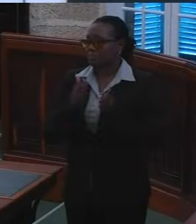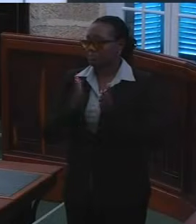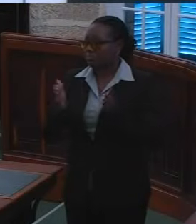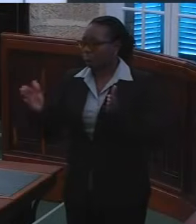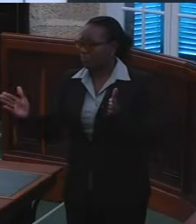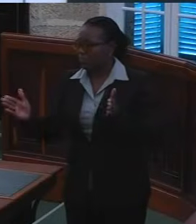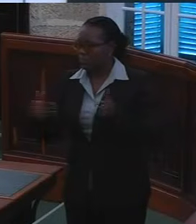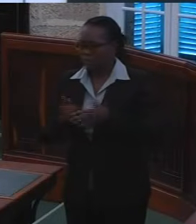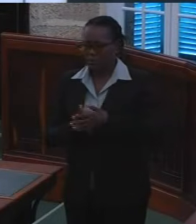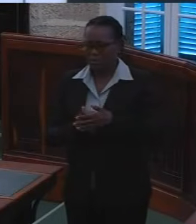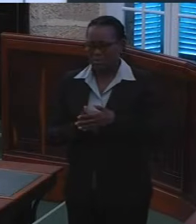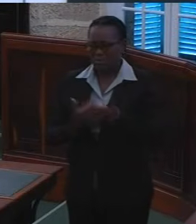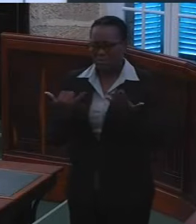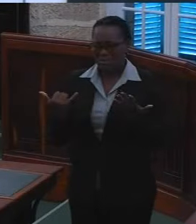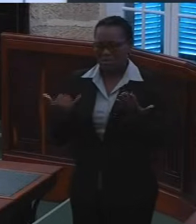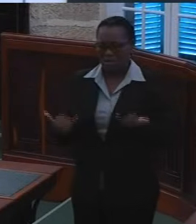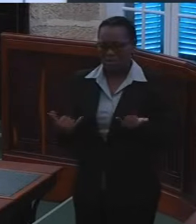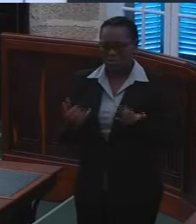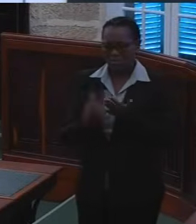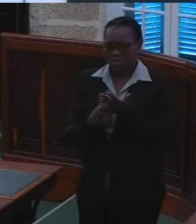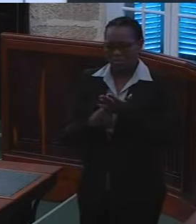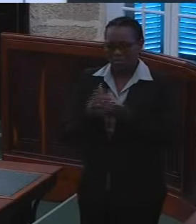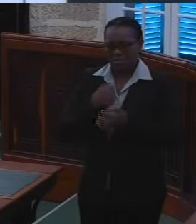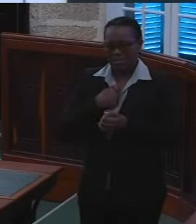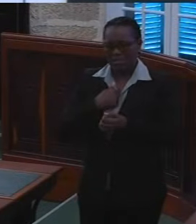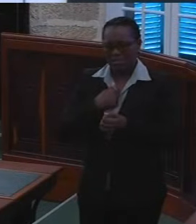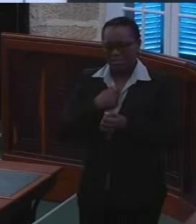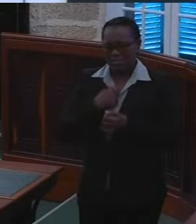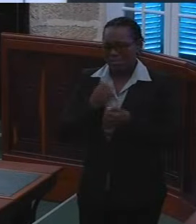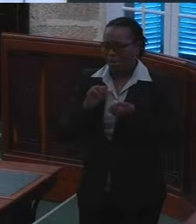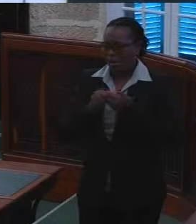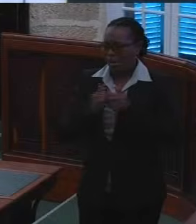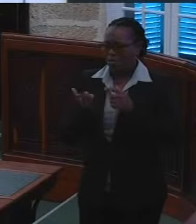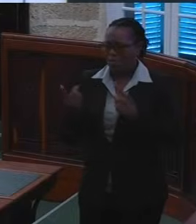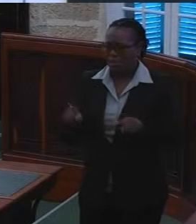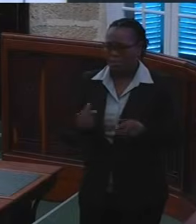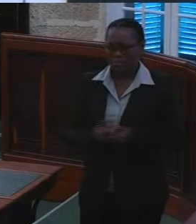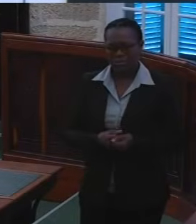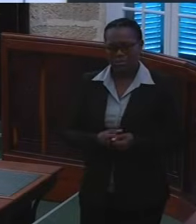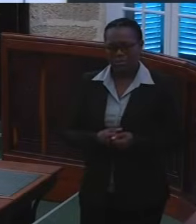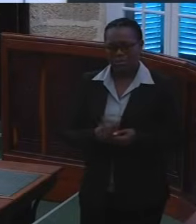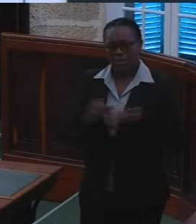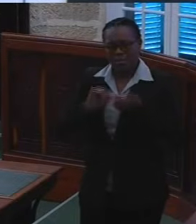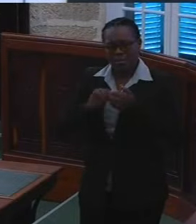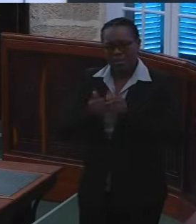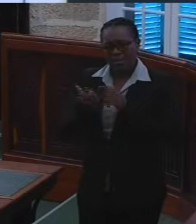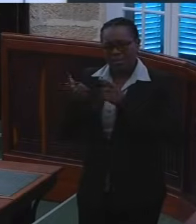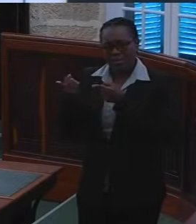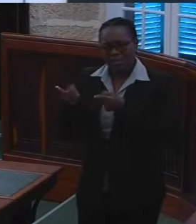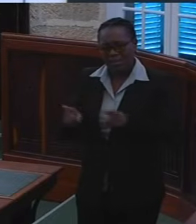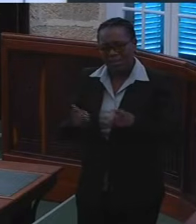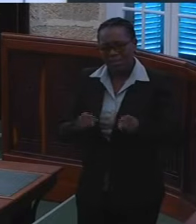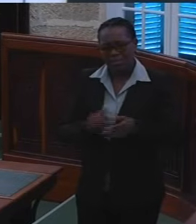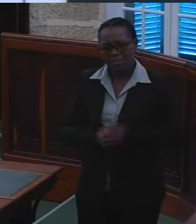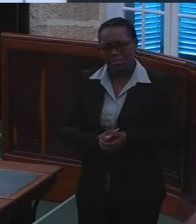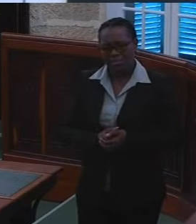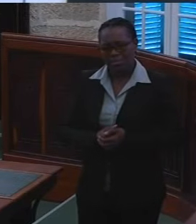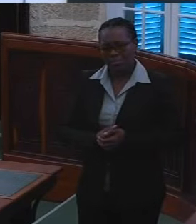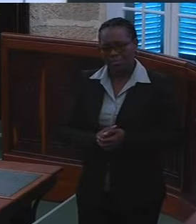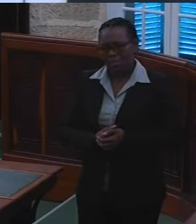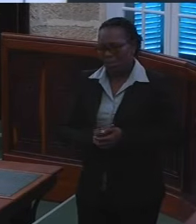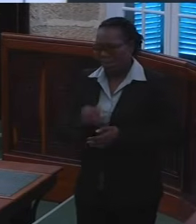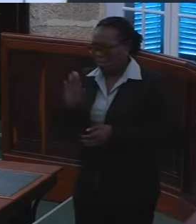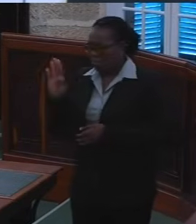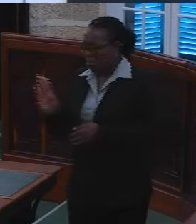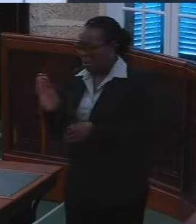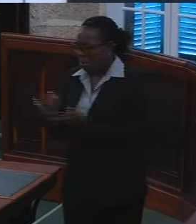how did we get here? Mr. Speaker, sir, how did we get here where Barbados, that was once